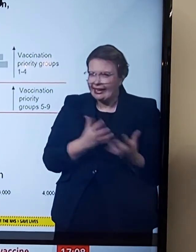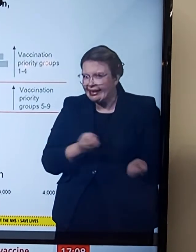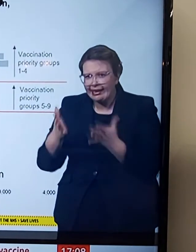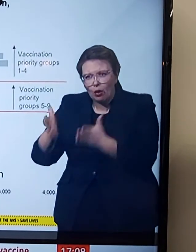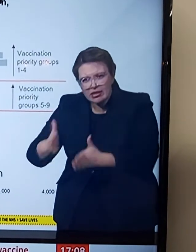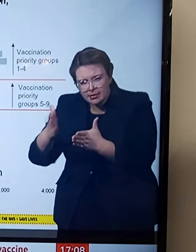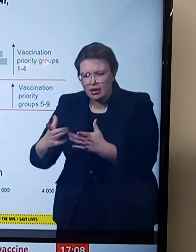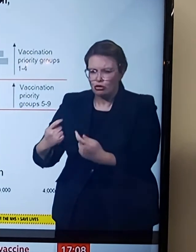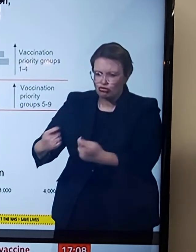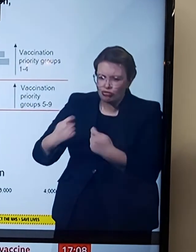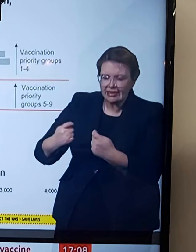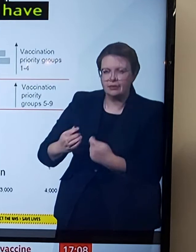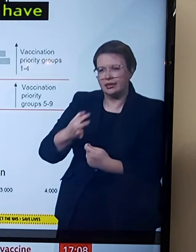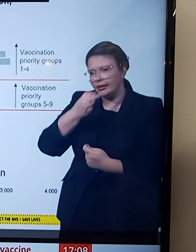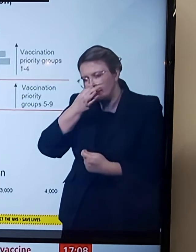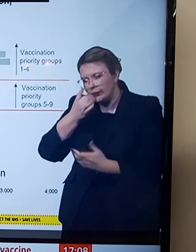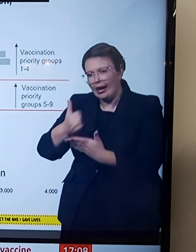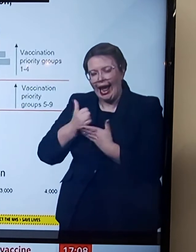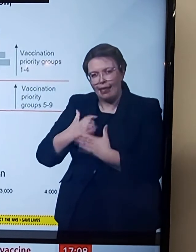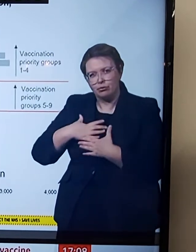oxygen.